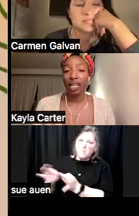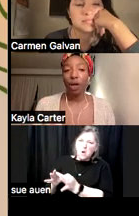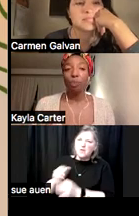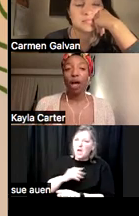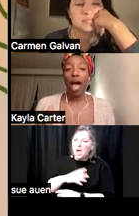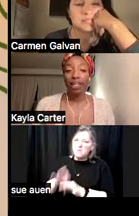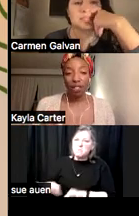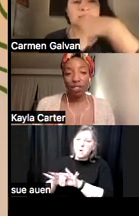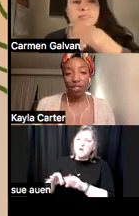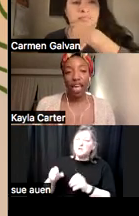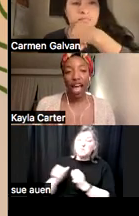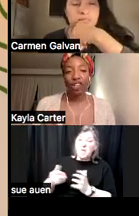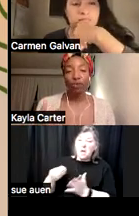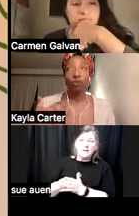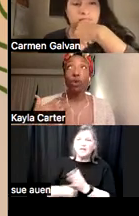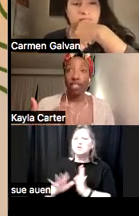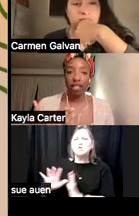dignity, but actually